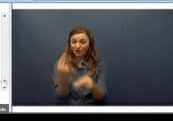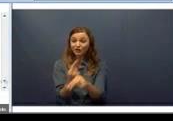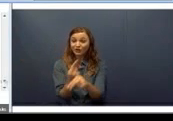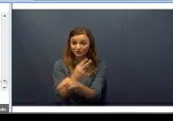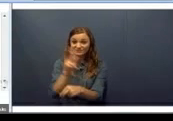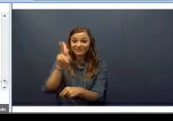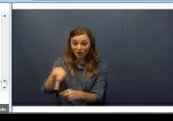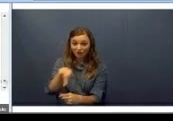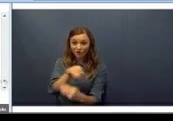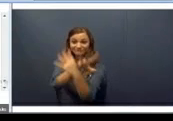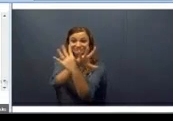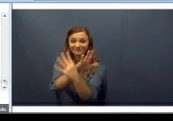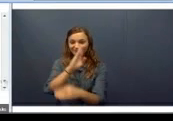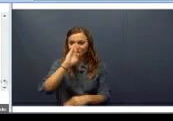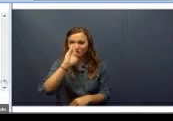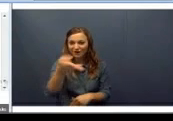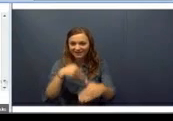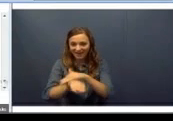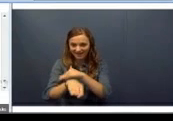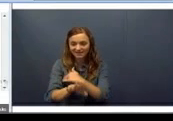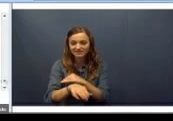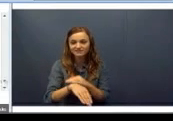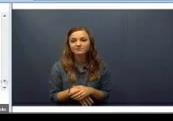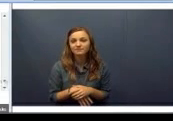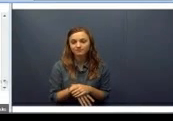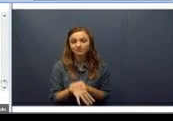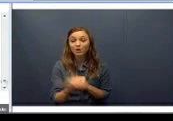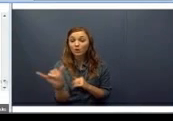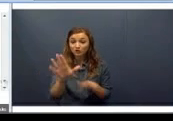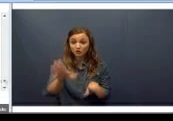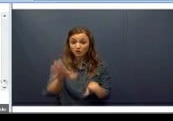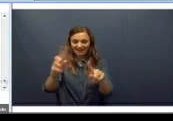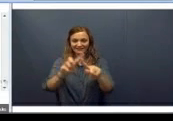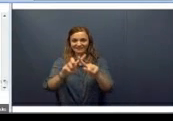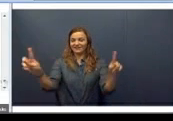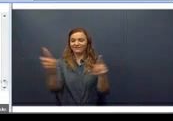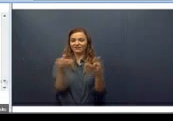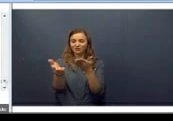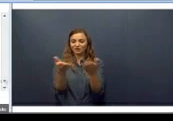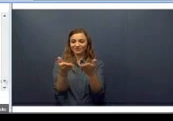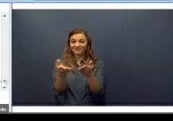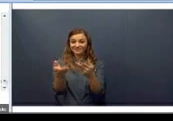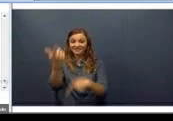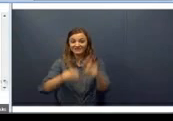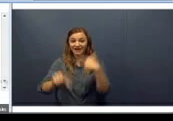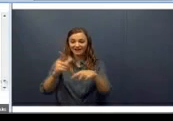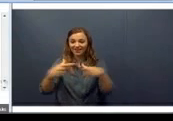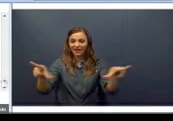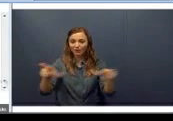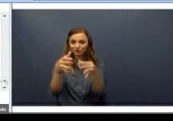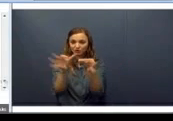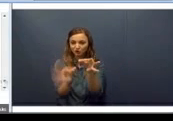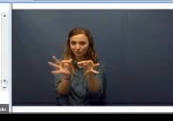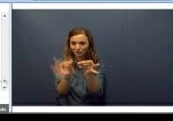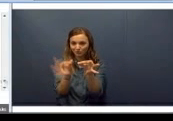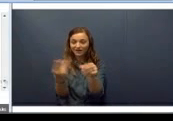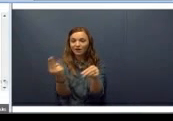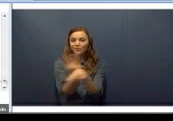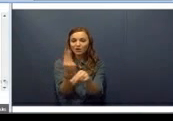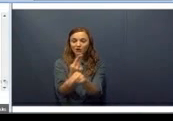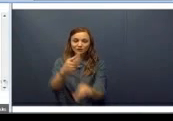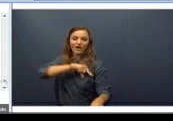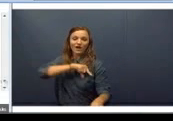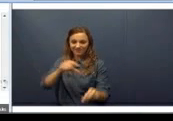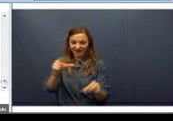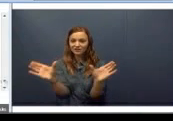our customers that call into our call center use video phones for that direct access. We also provide a totally different service, and that